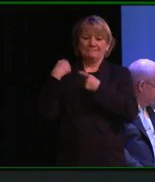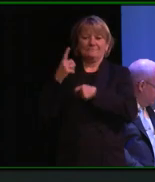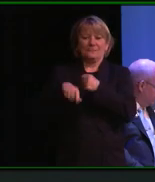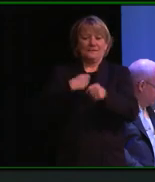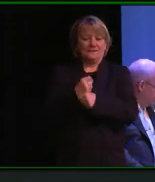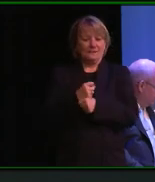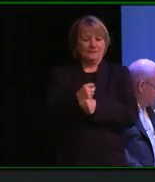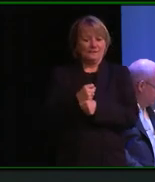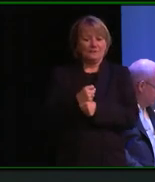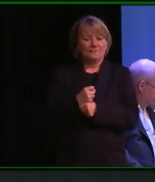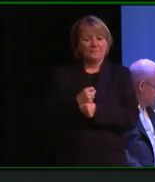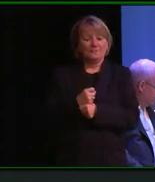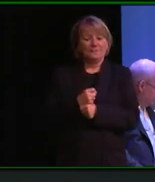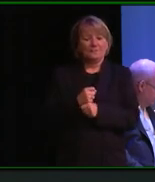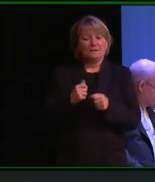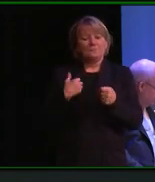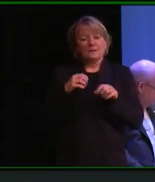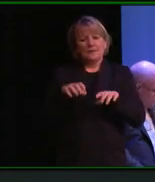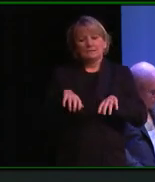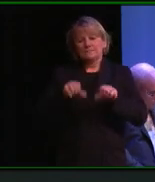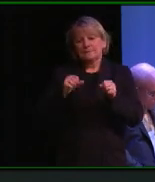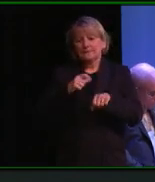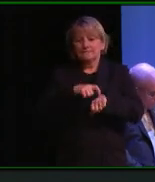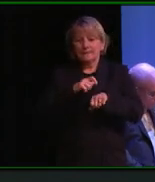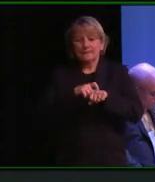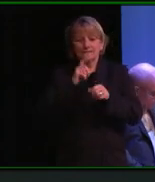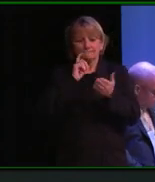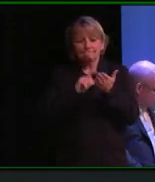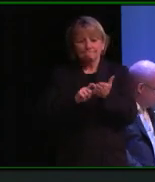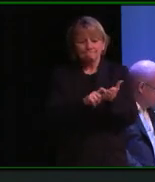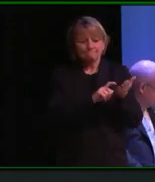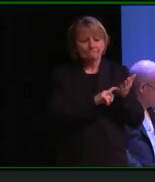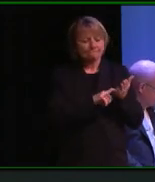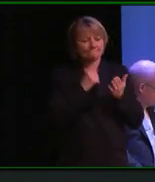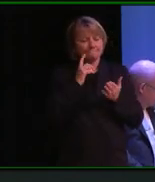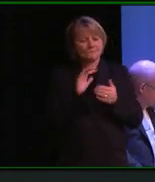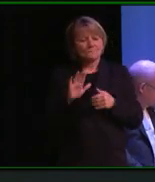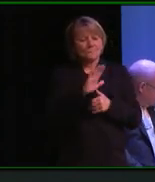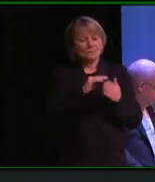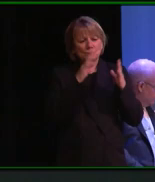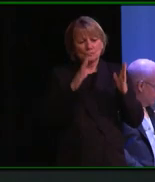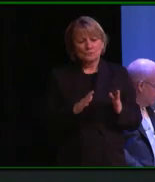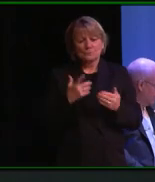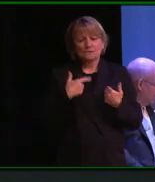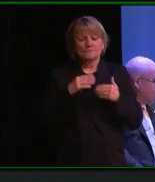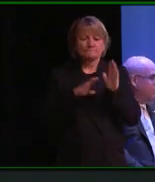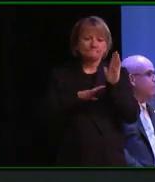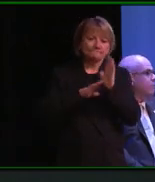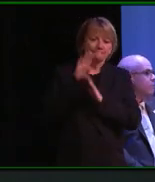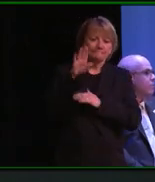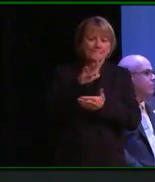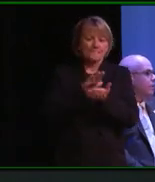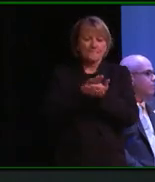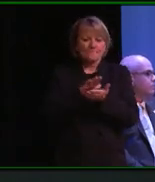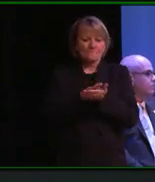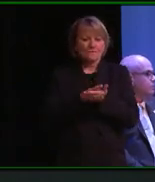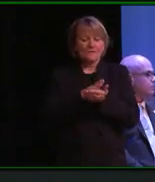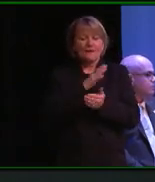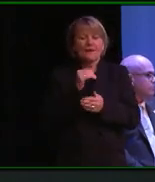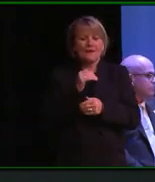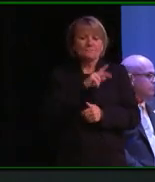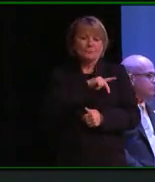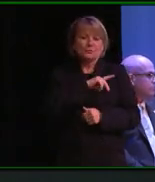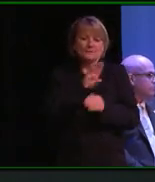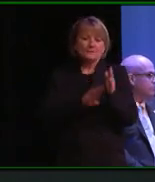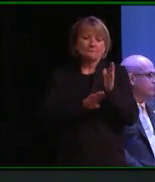are able to take time to acknowledge the achievements of our students who have excelled academically and personally